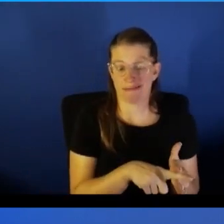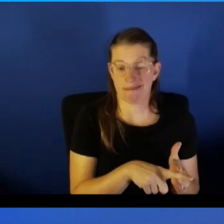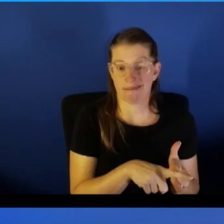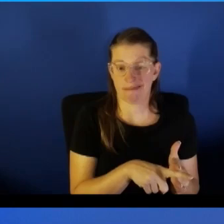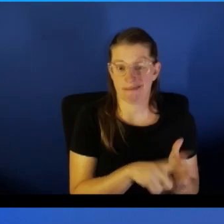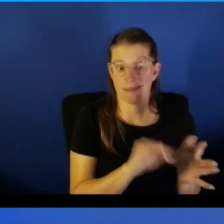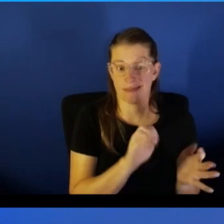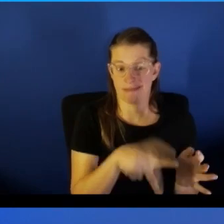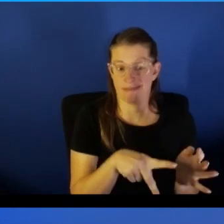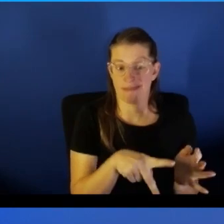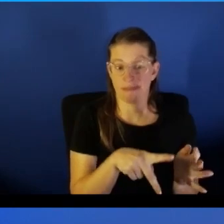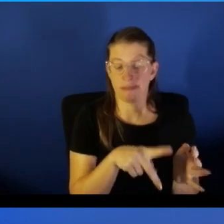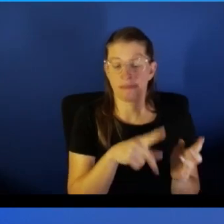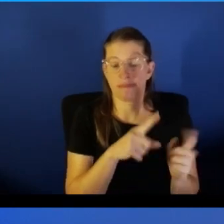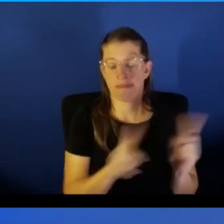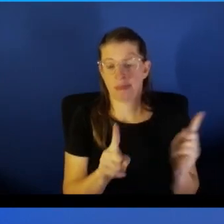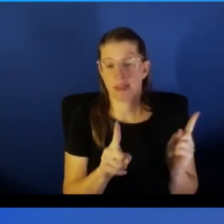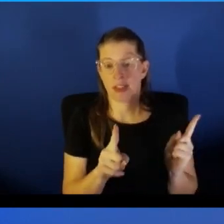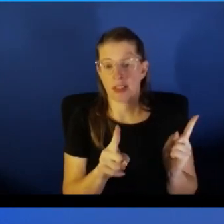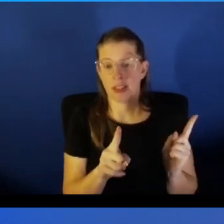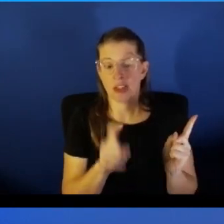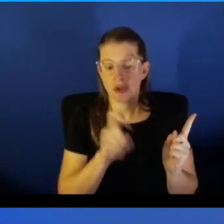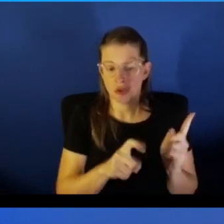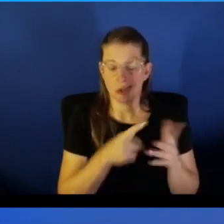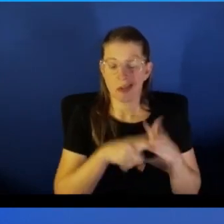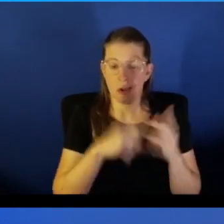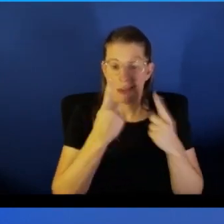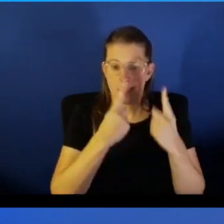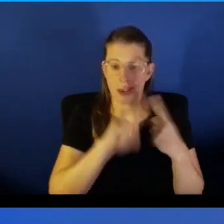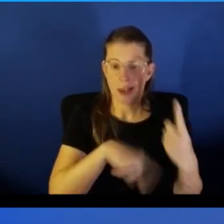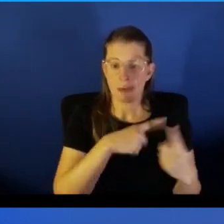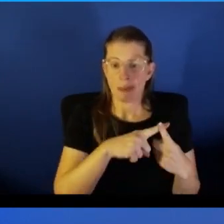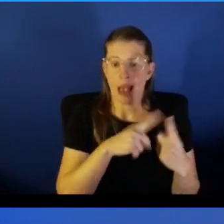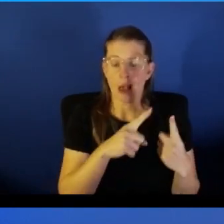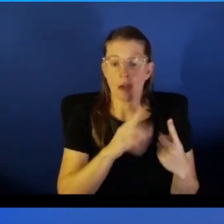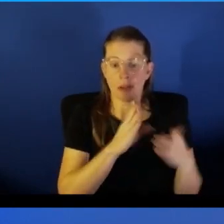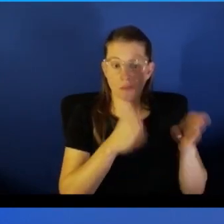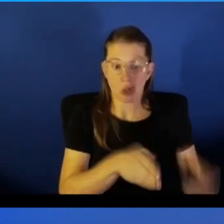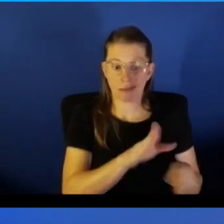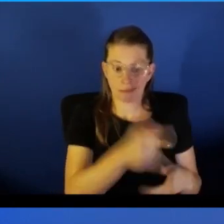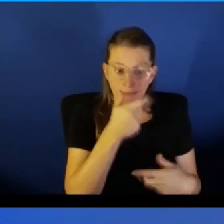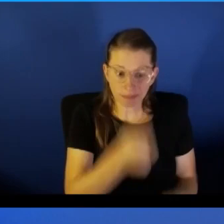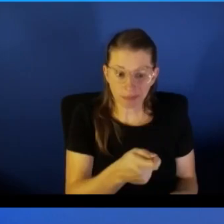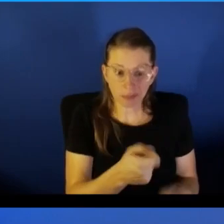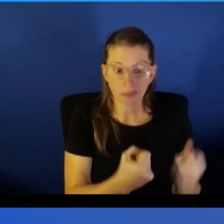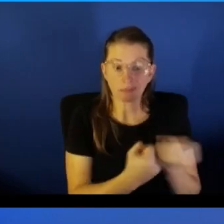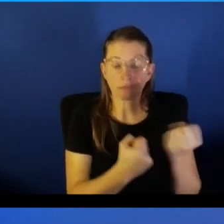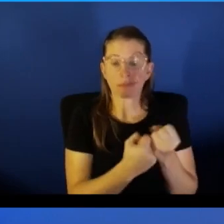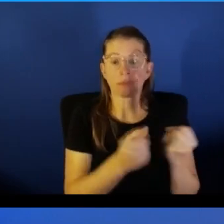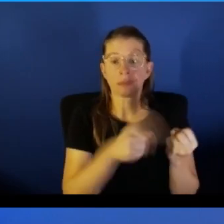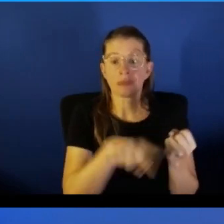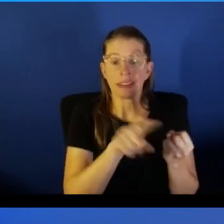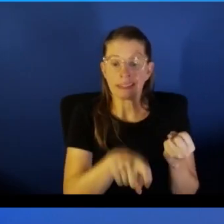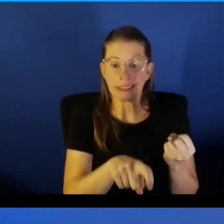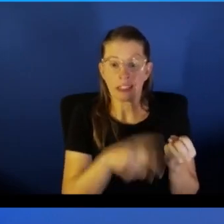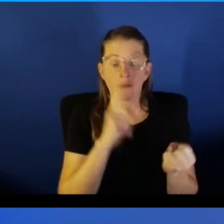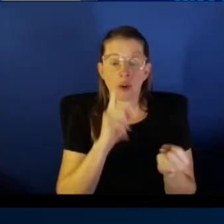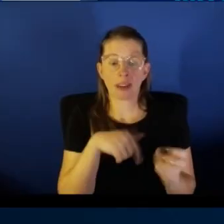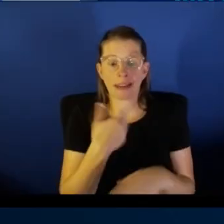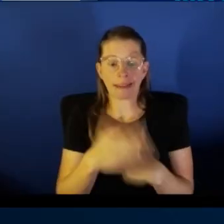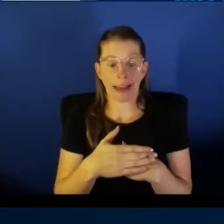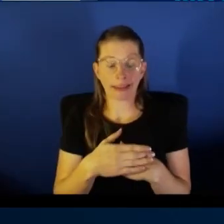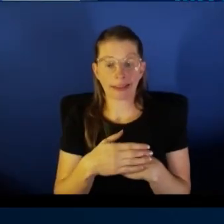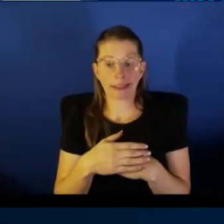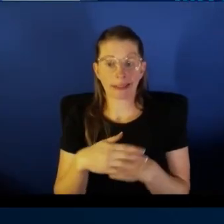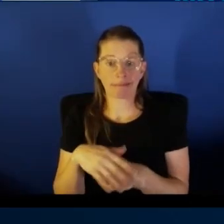but definitely should be thinking about the person's interests, what supports they might need in their next setting. Dr. John, weigh